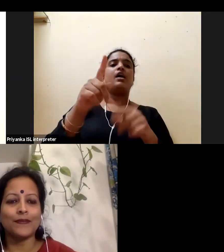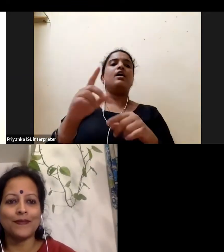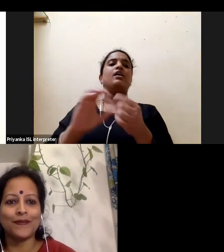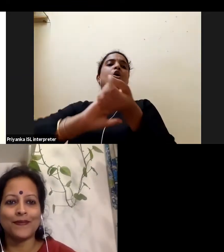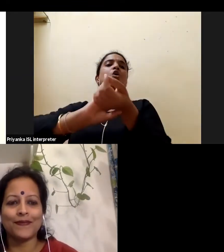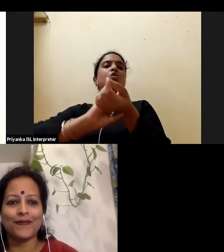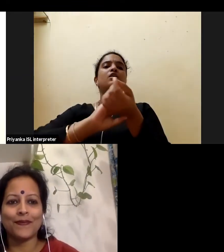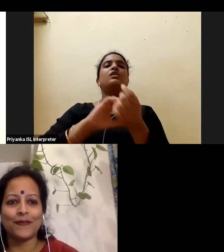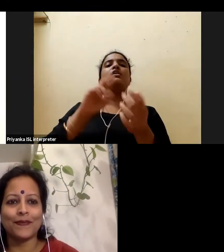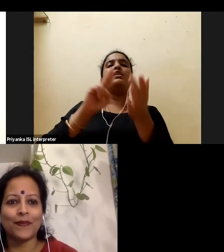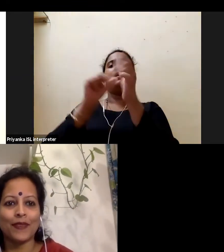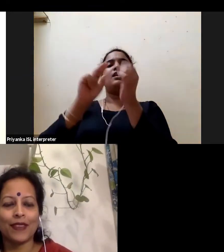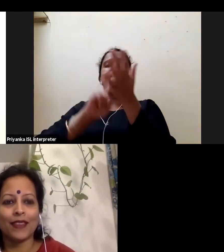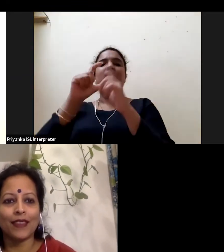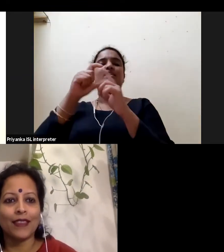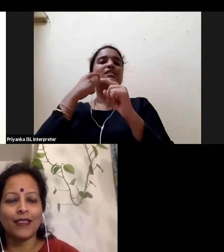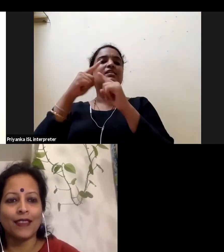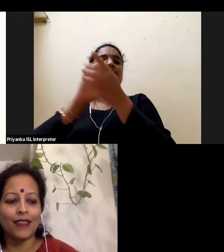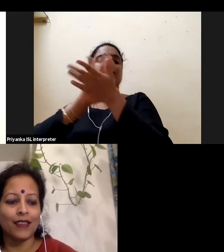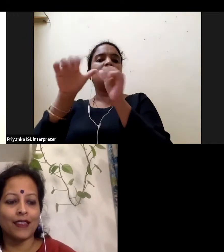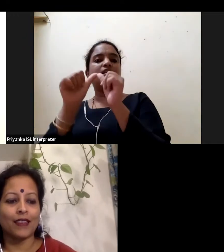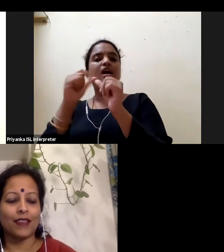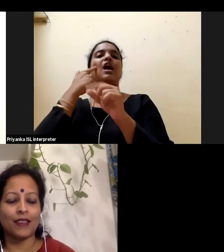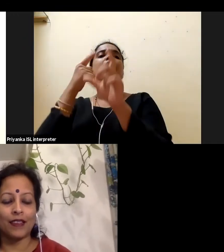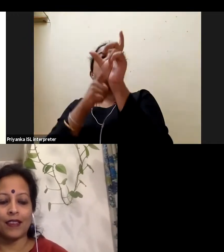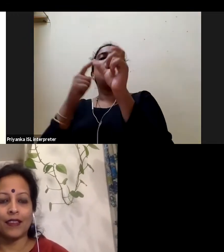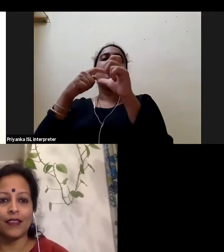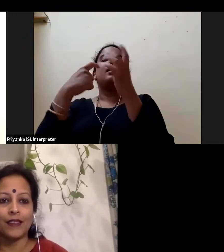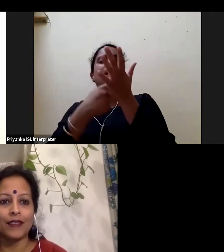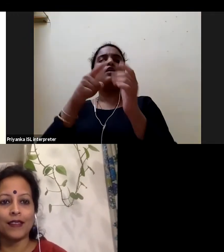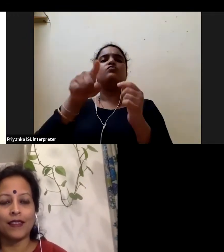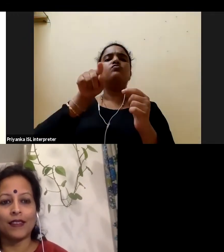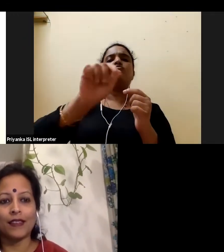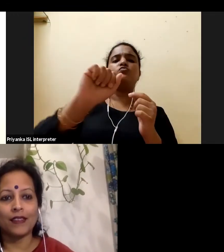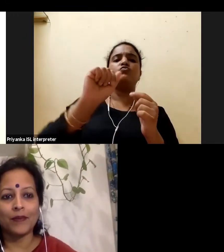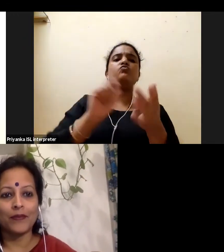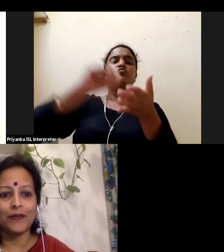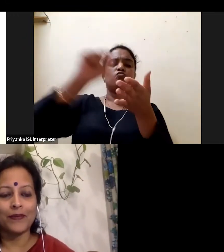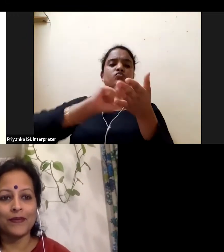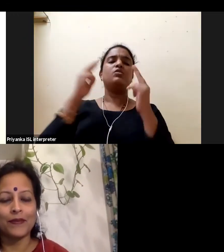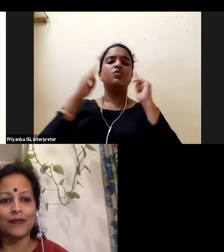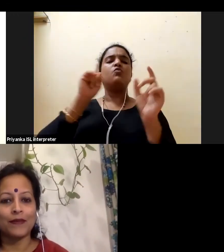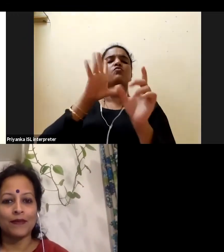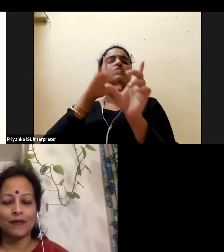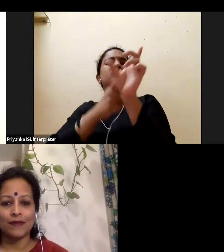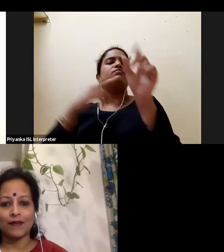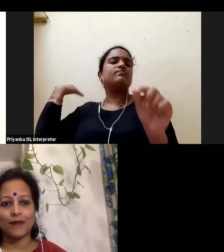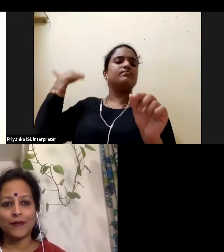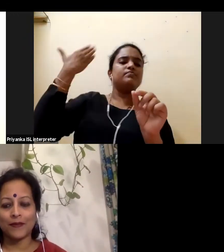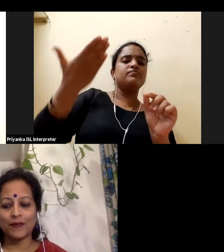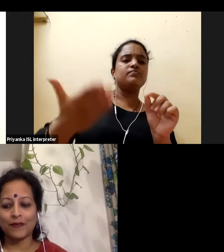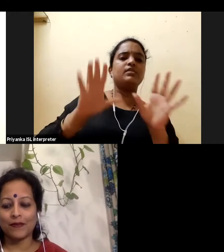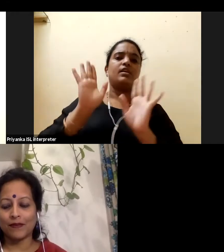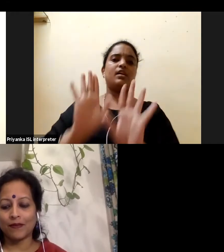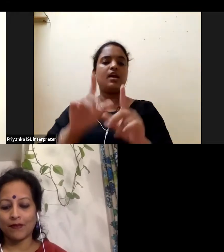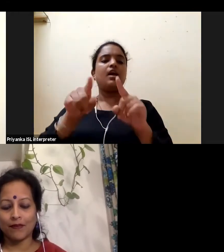Nandita Iyer, who has connected to readers through her passion for food, wellness, and writing for over 15 years. Her most